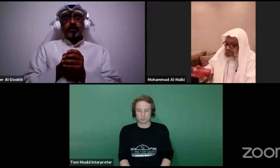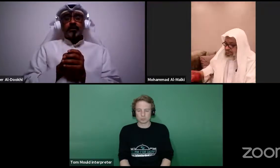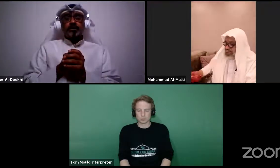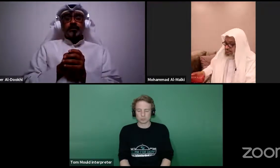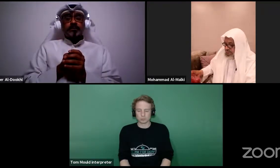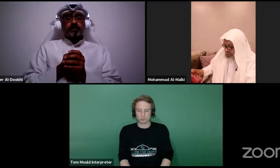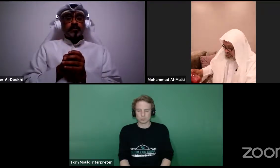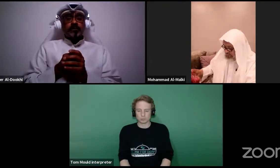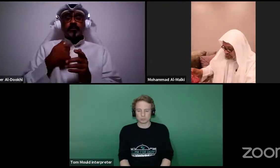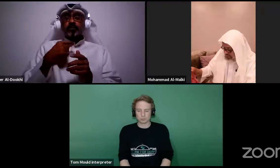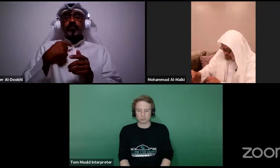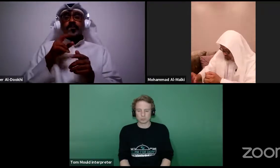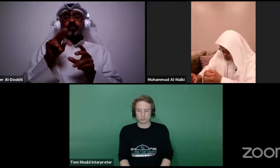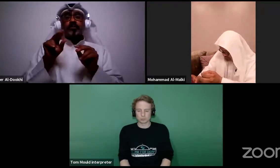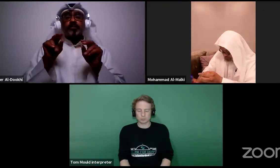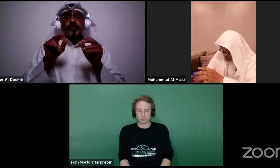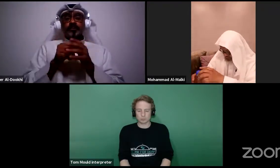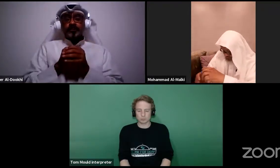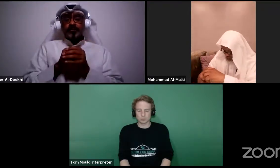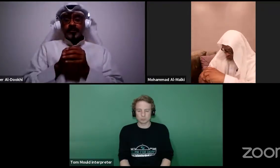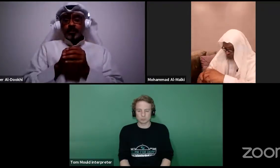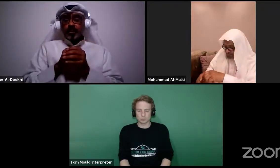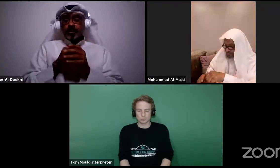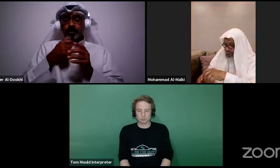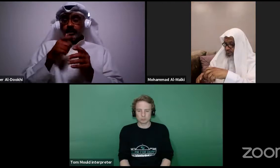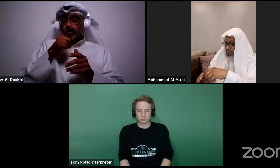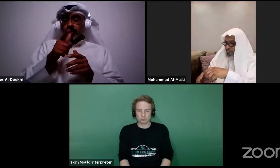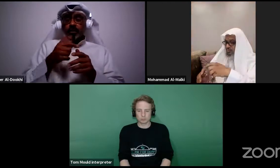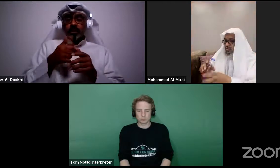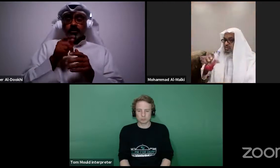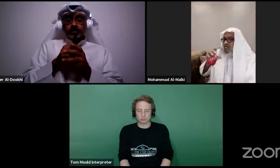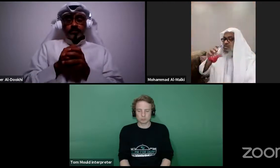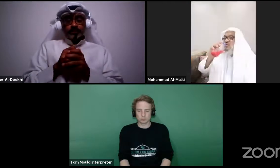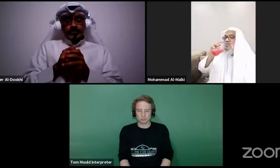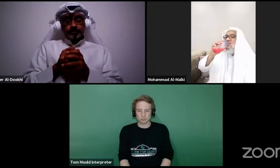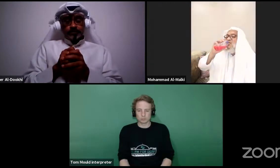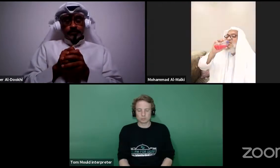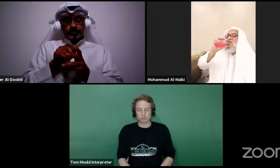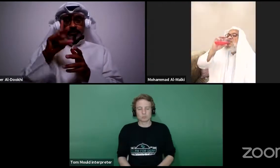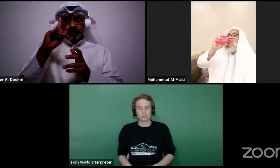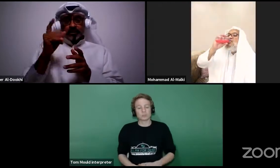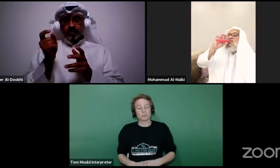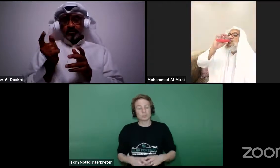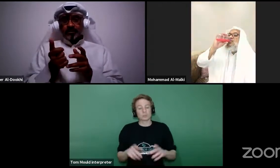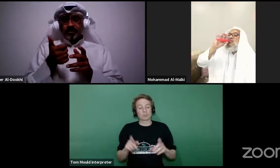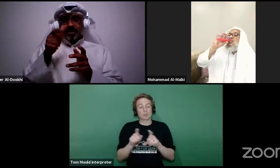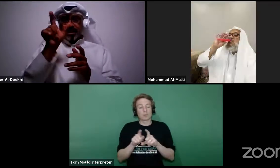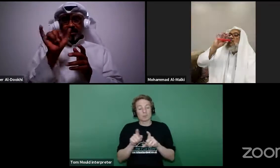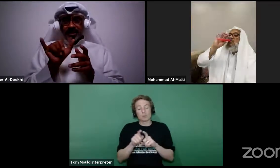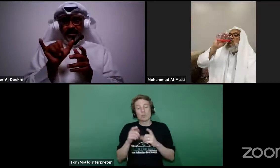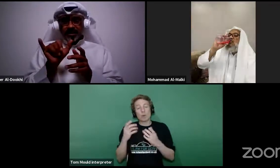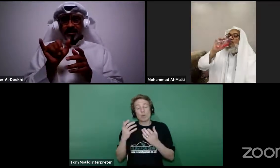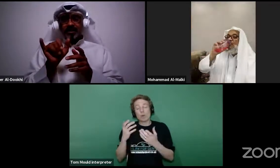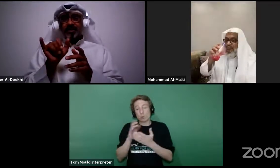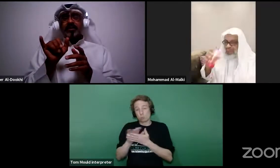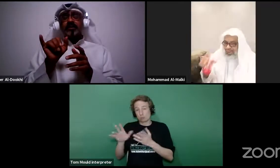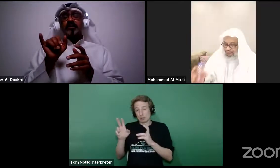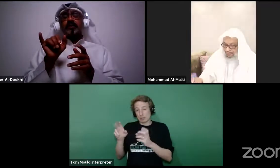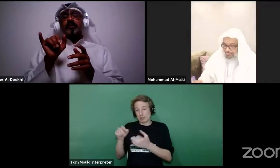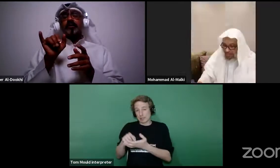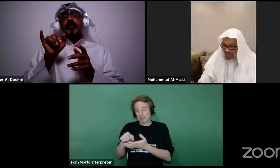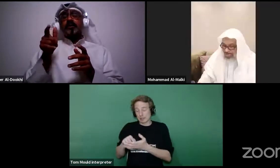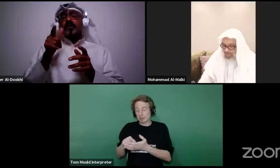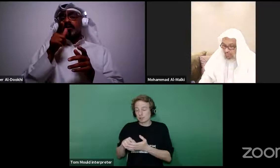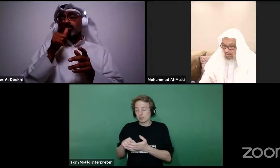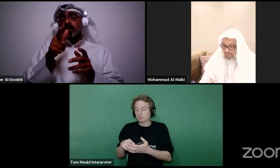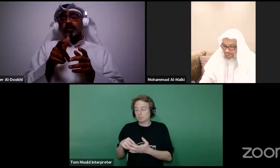And also, it's been reported by Imam al-Tabarani, and it's been declared